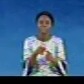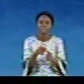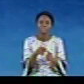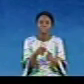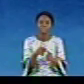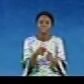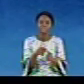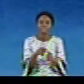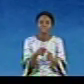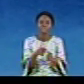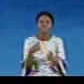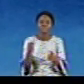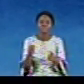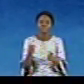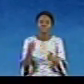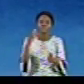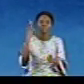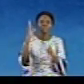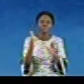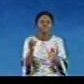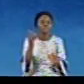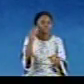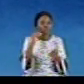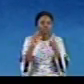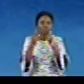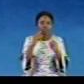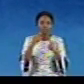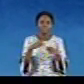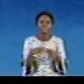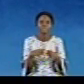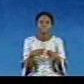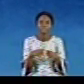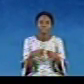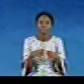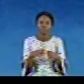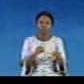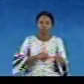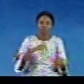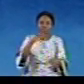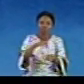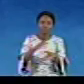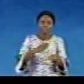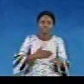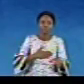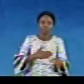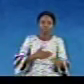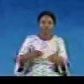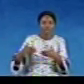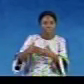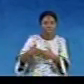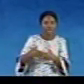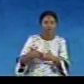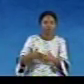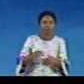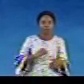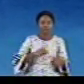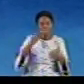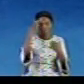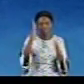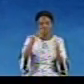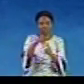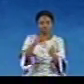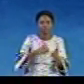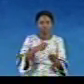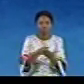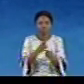talking about problems and i touched my back i didn't know i fall i fell down on the ground from there i started the attack now